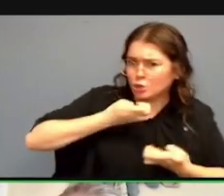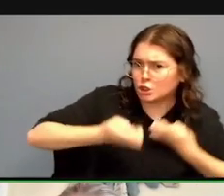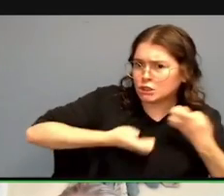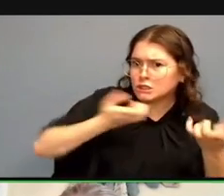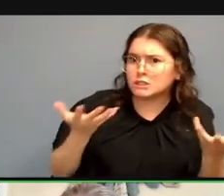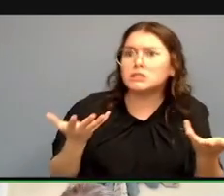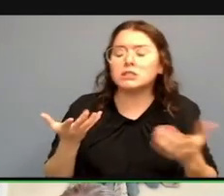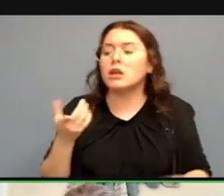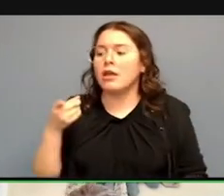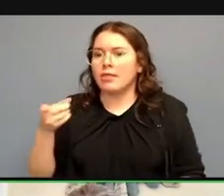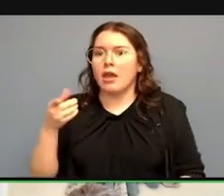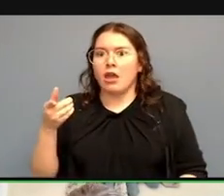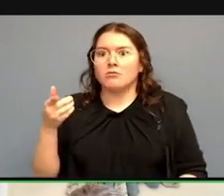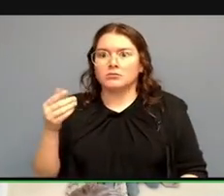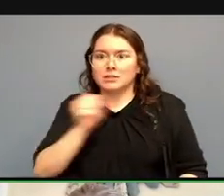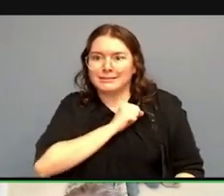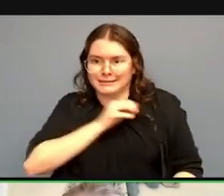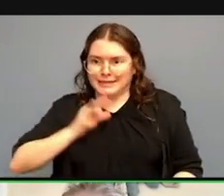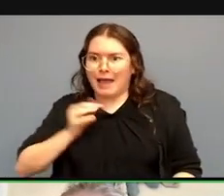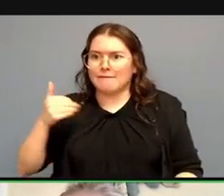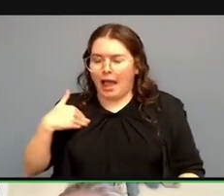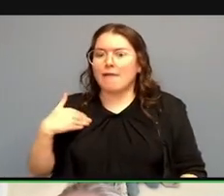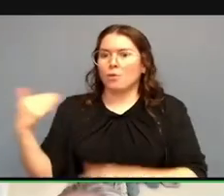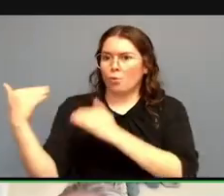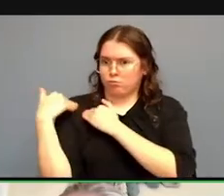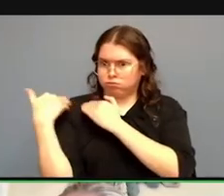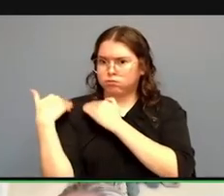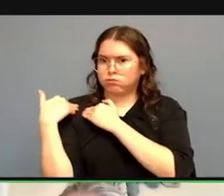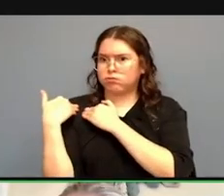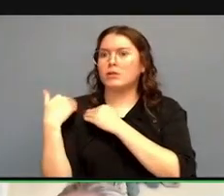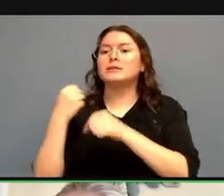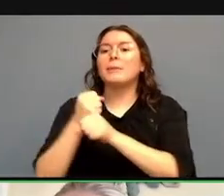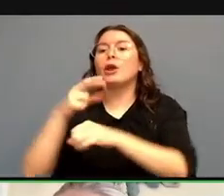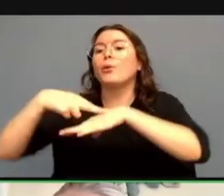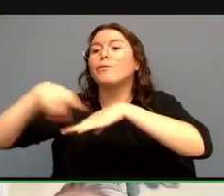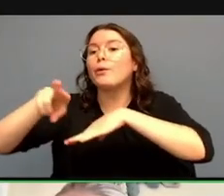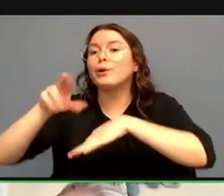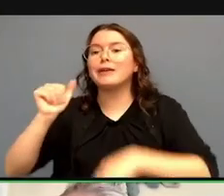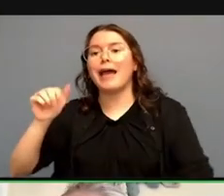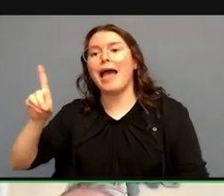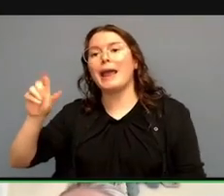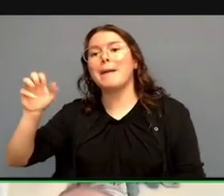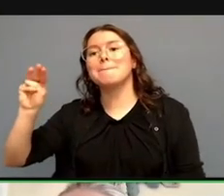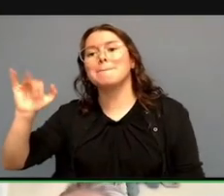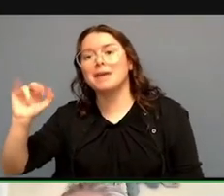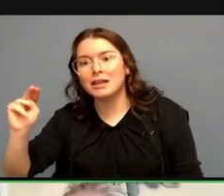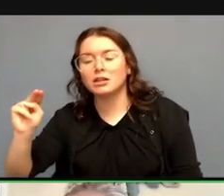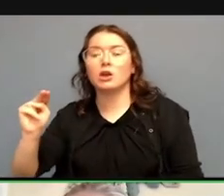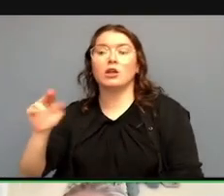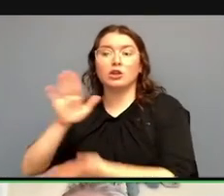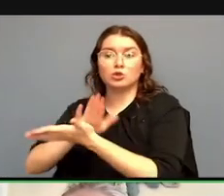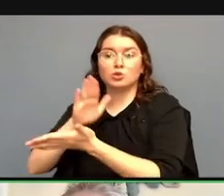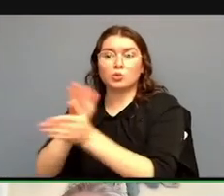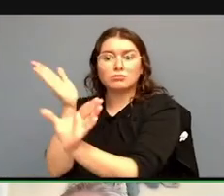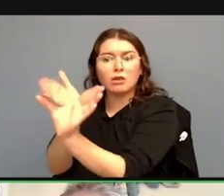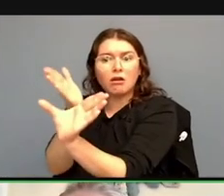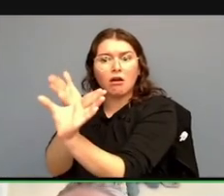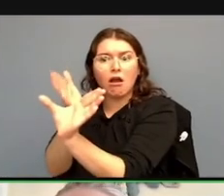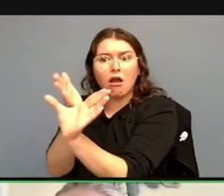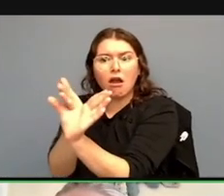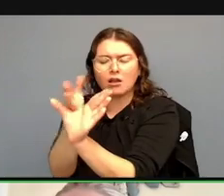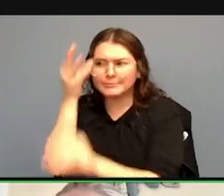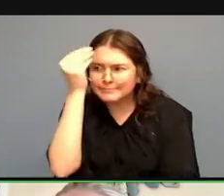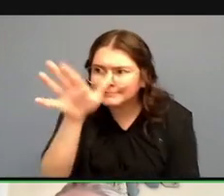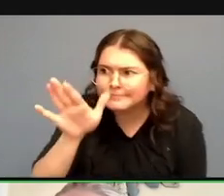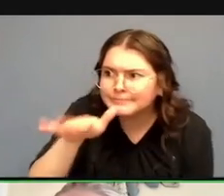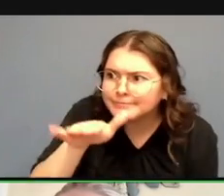they have an obligation to make a referral to the administration, to the school psychologist, and say, hey, I think Johnny